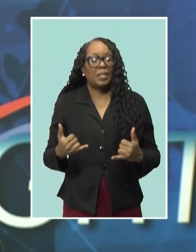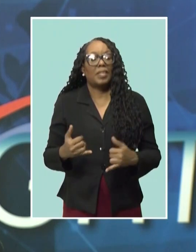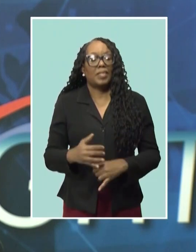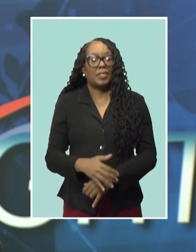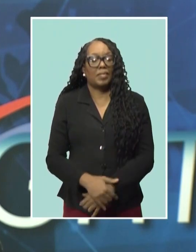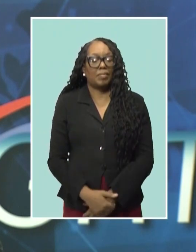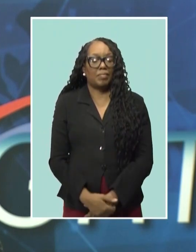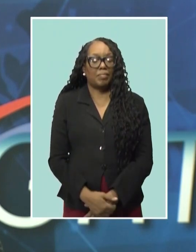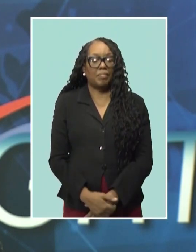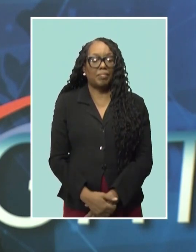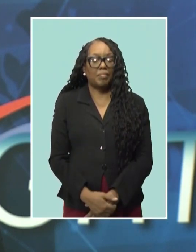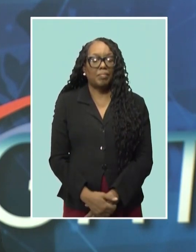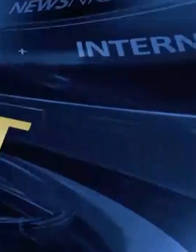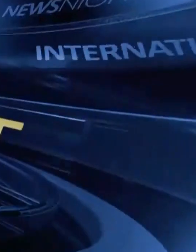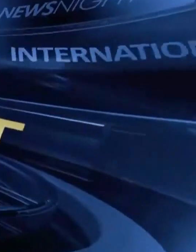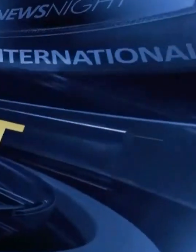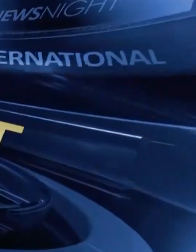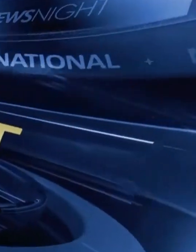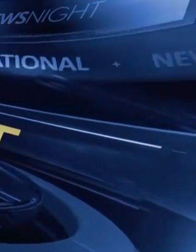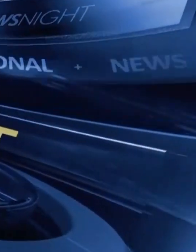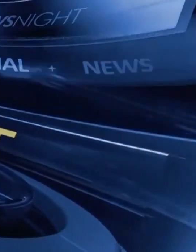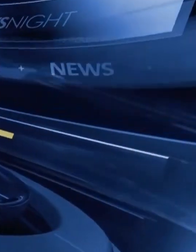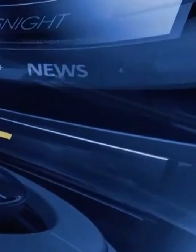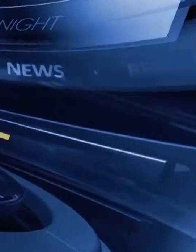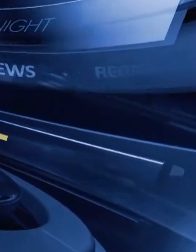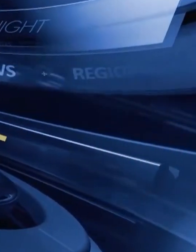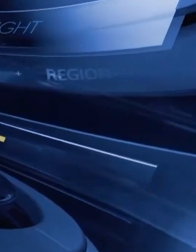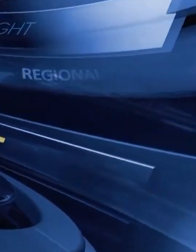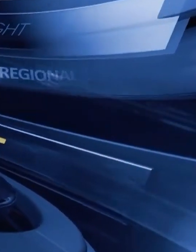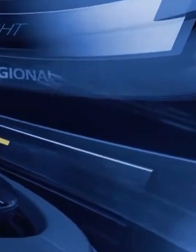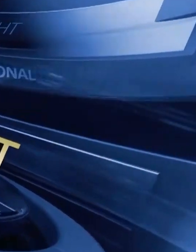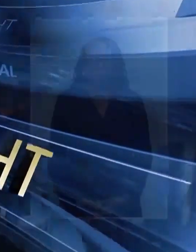tourism season this year.